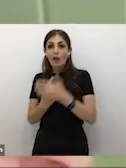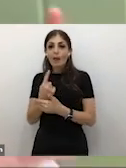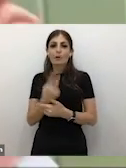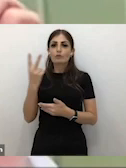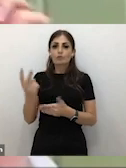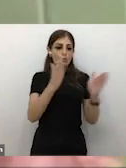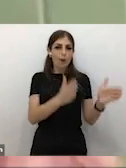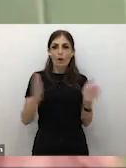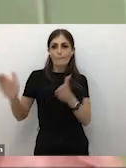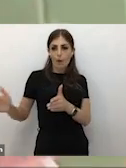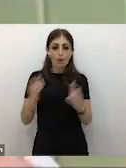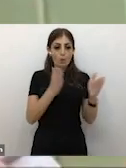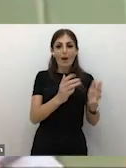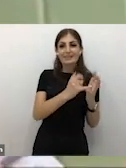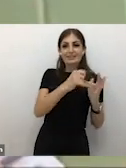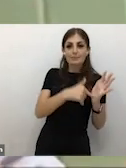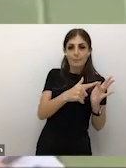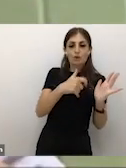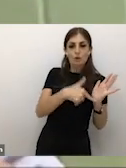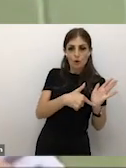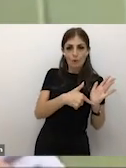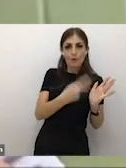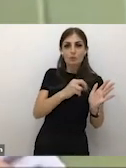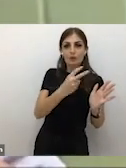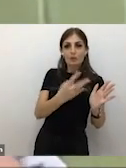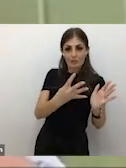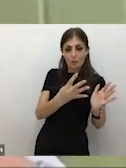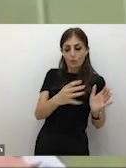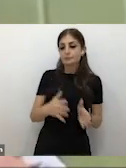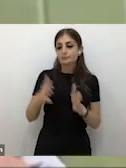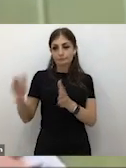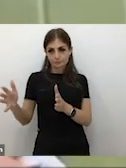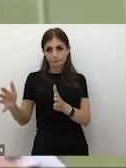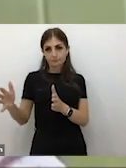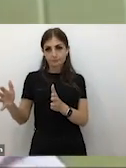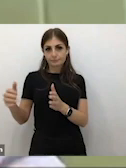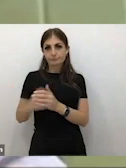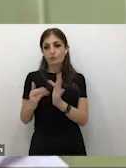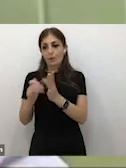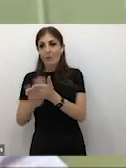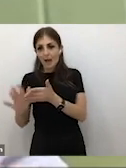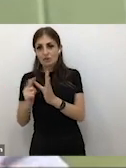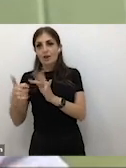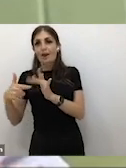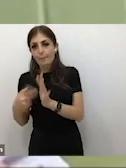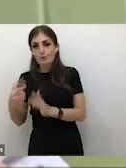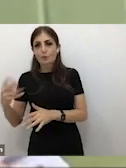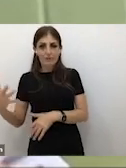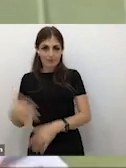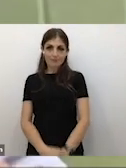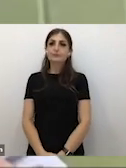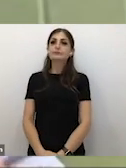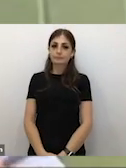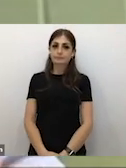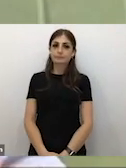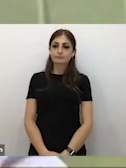blocks. You'll have one in September, October 2024, and then one in March and April 2025.